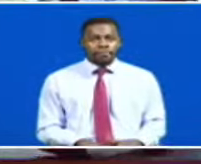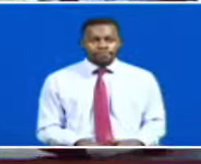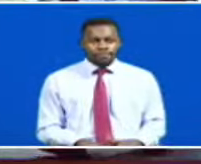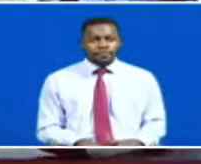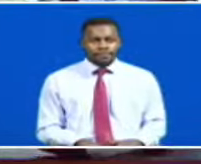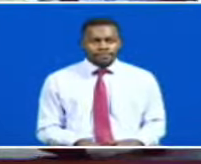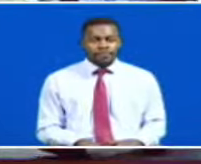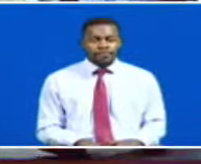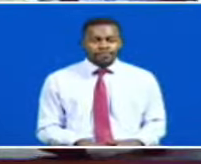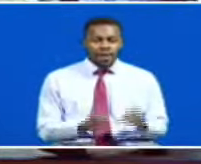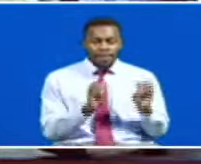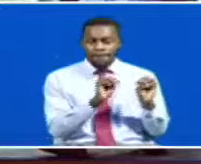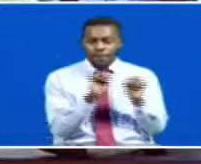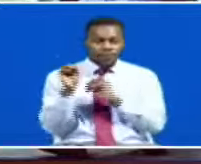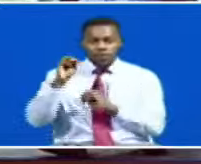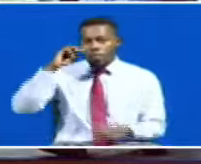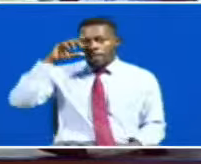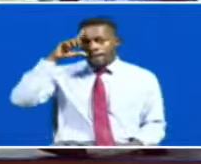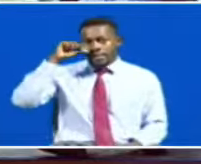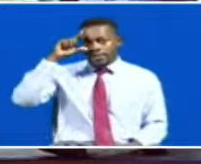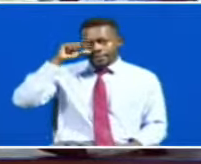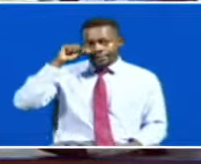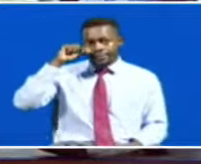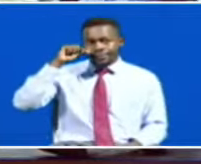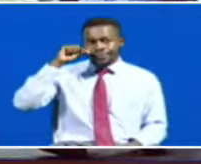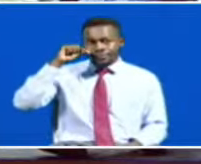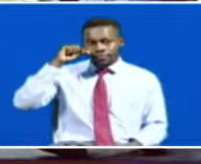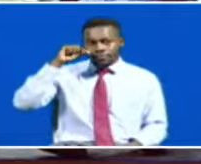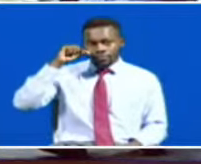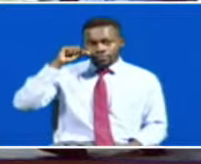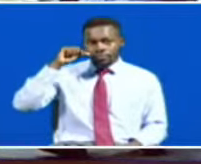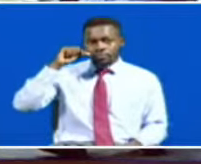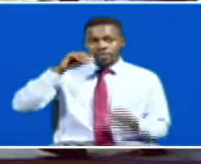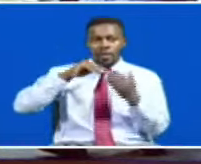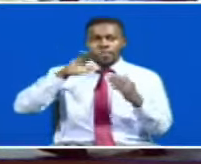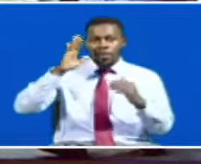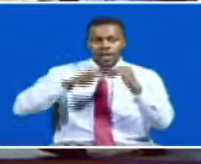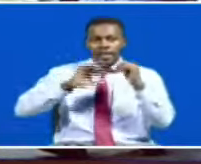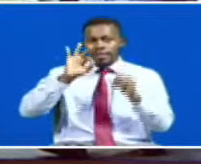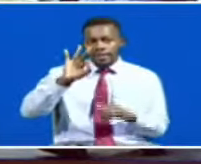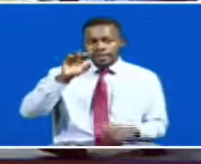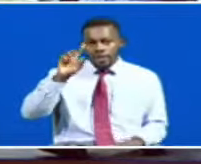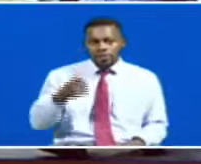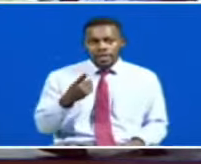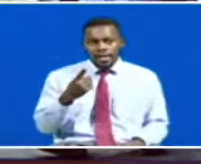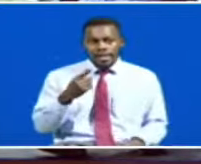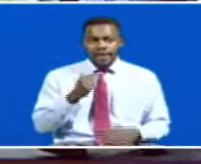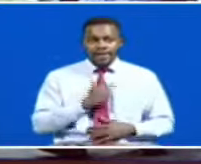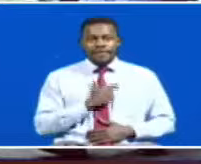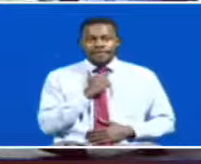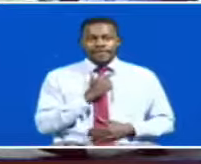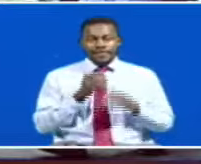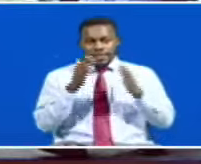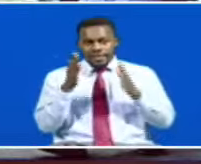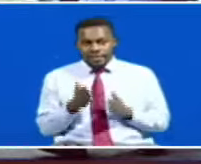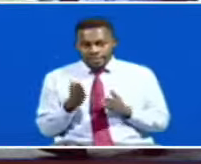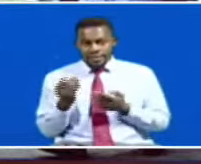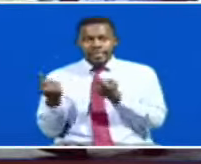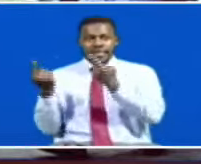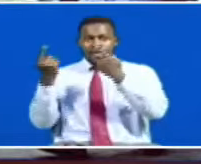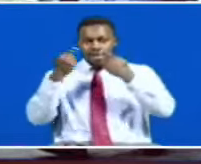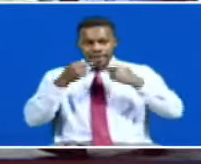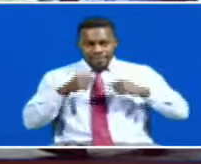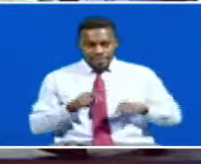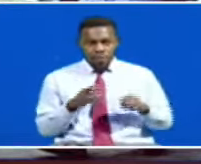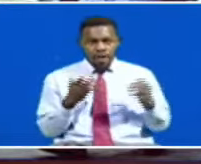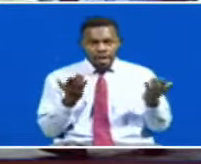To the coastal region now, where a cruise ship with over 3,200 tourists has docked at the port of Mombasa.